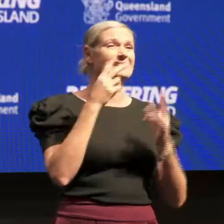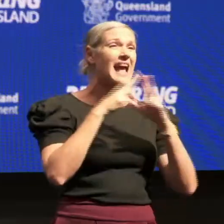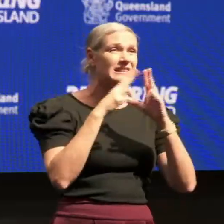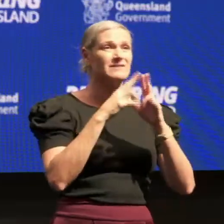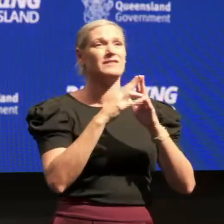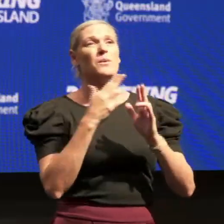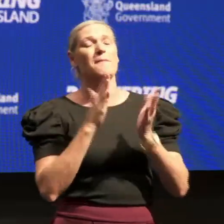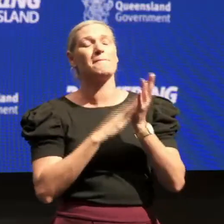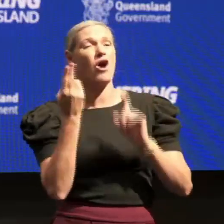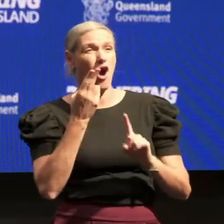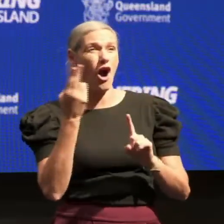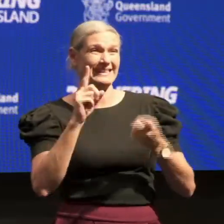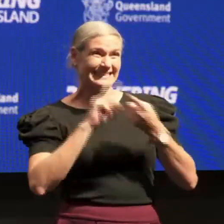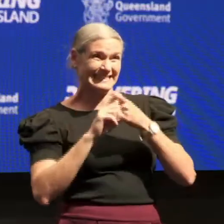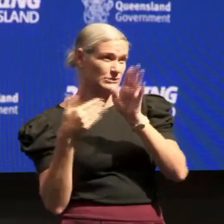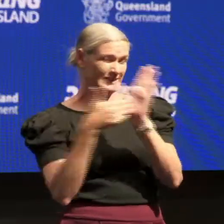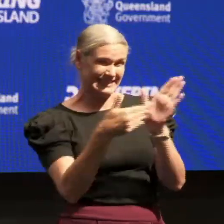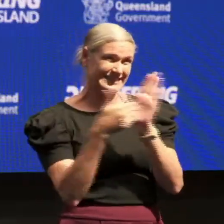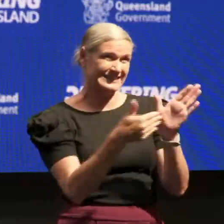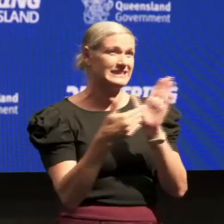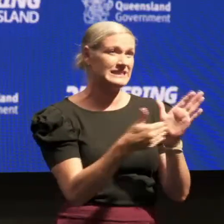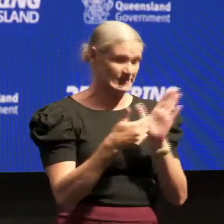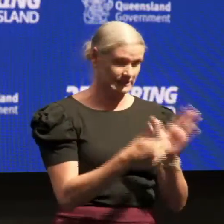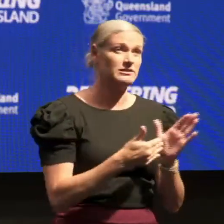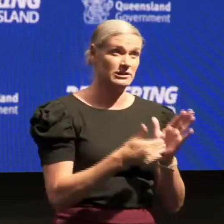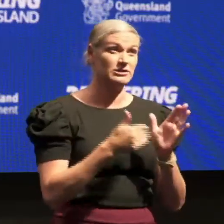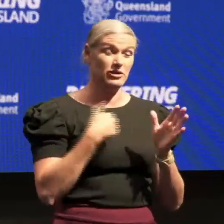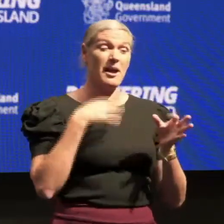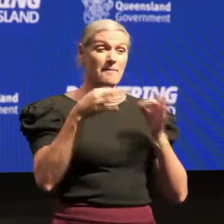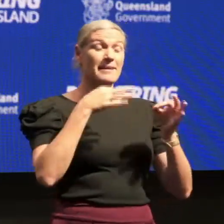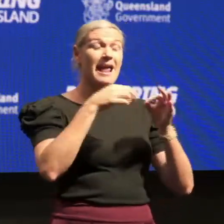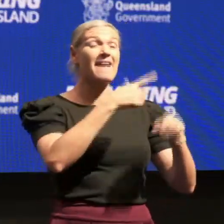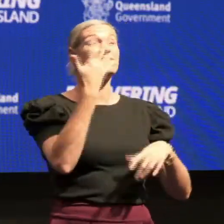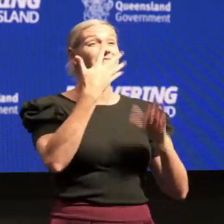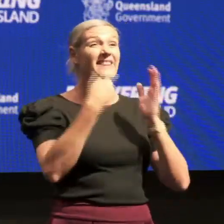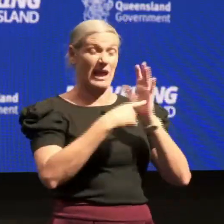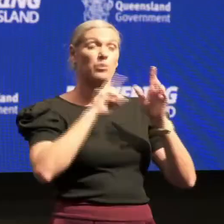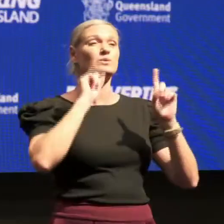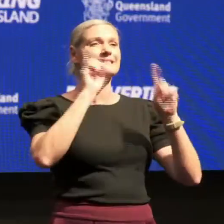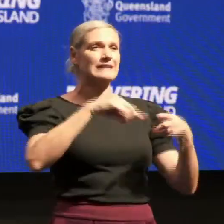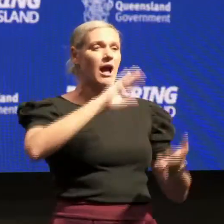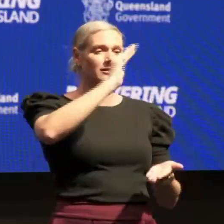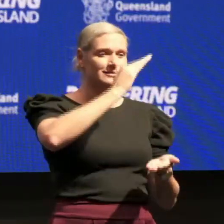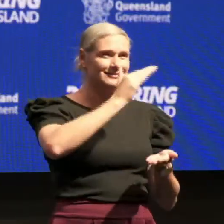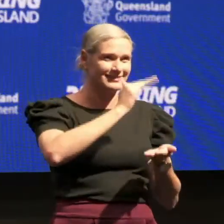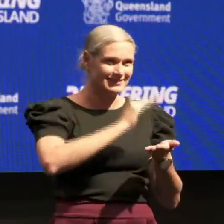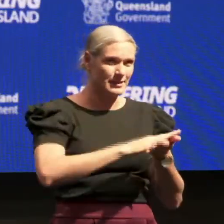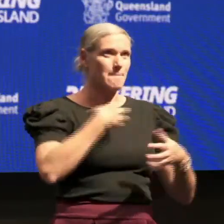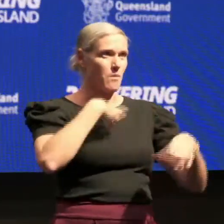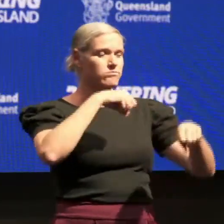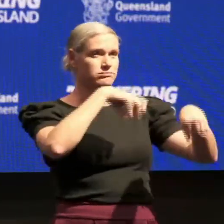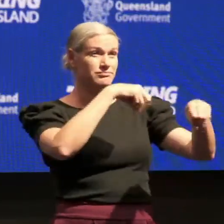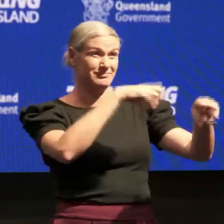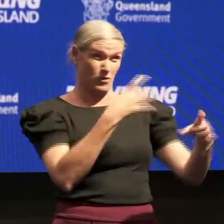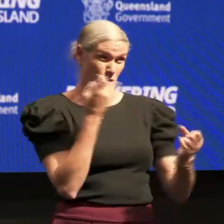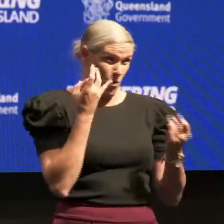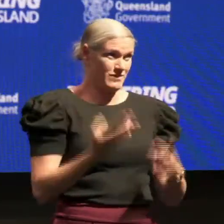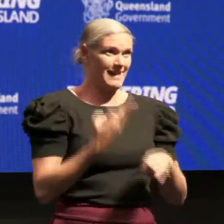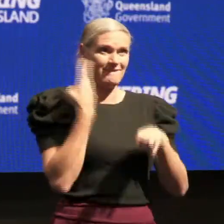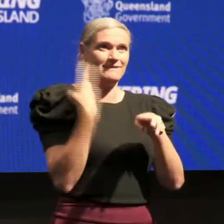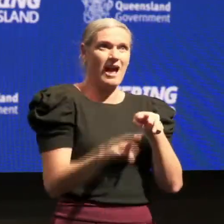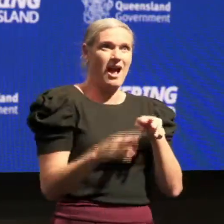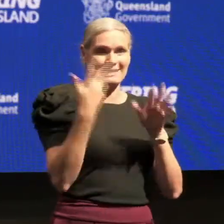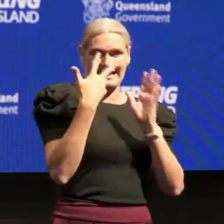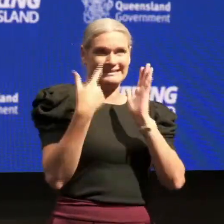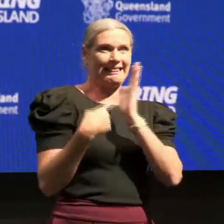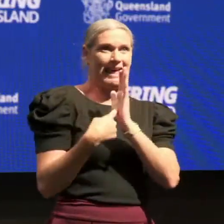continue to feed into that area. So I would expect those connections to occur at great speed, as we're already starting to see, and I do